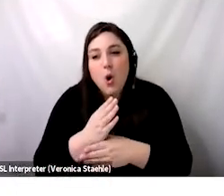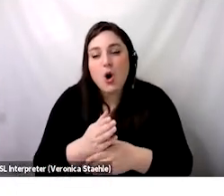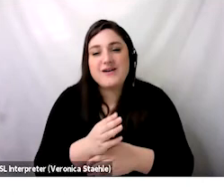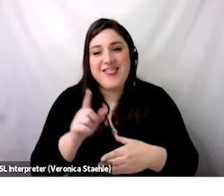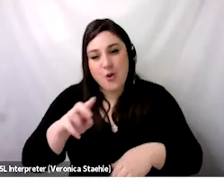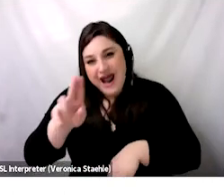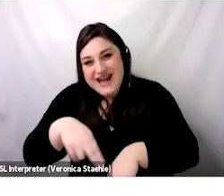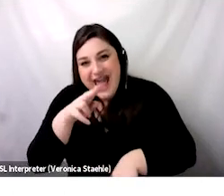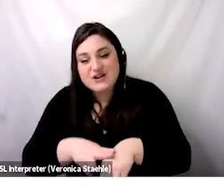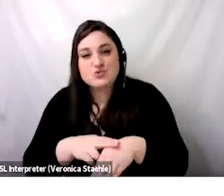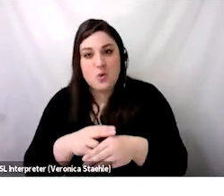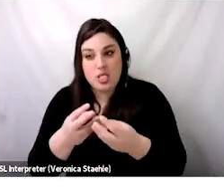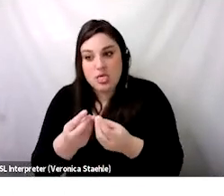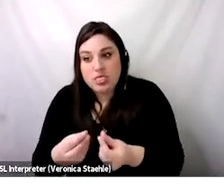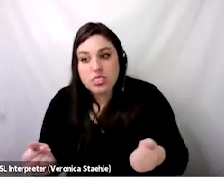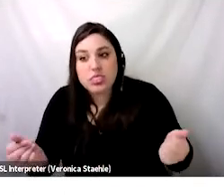is biodegradable,